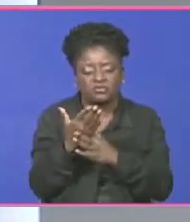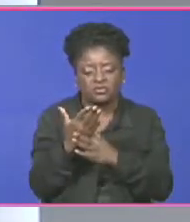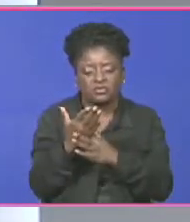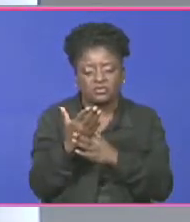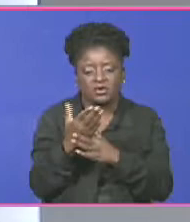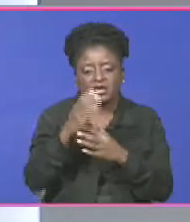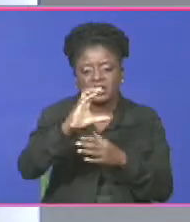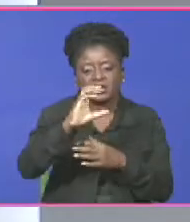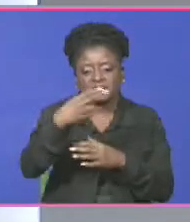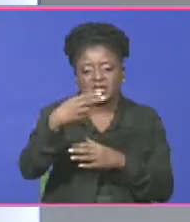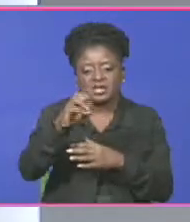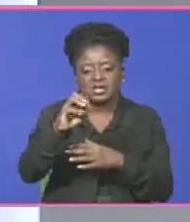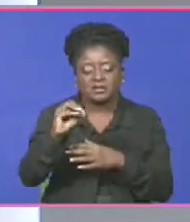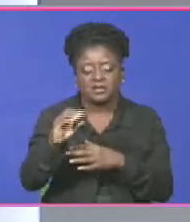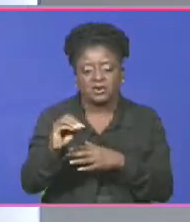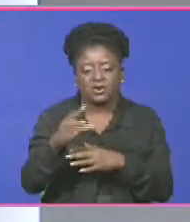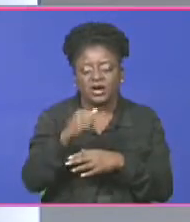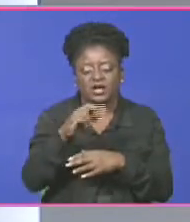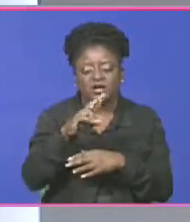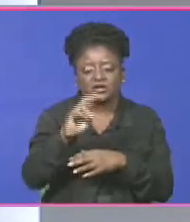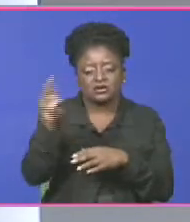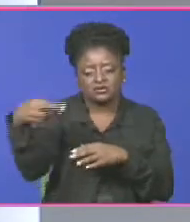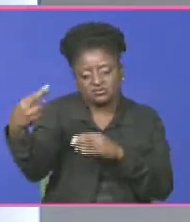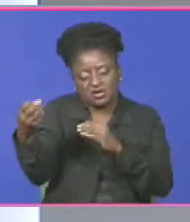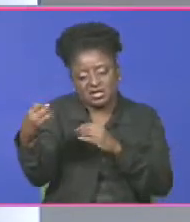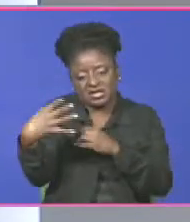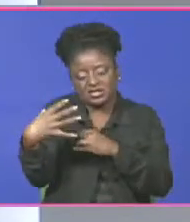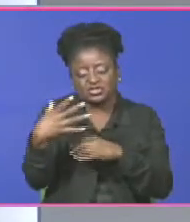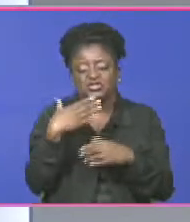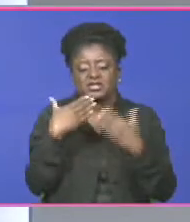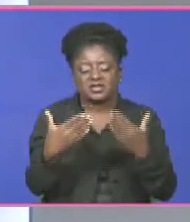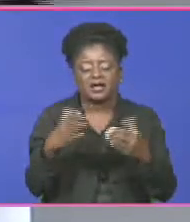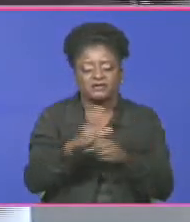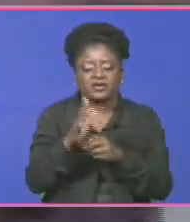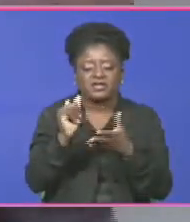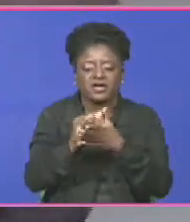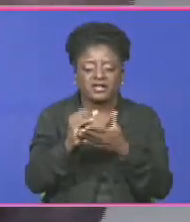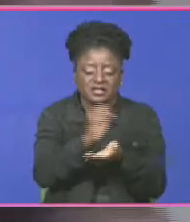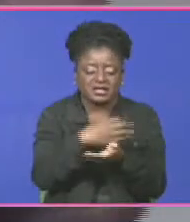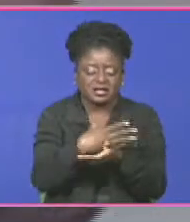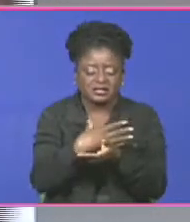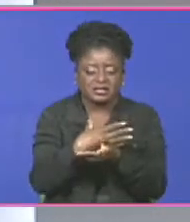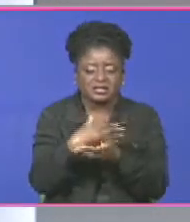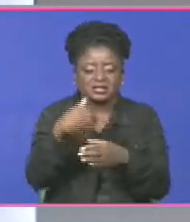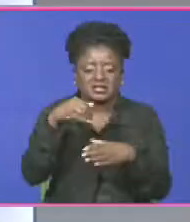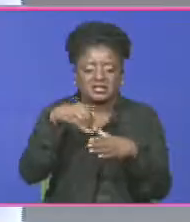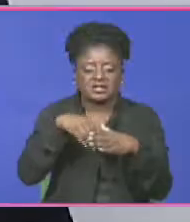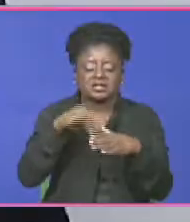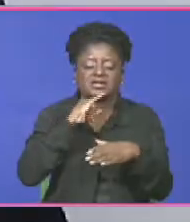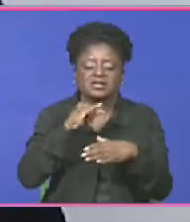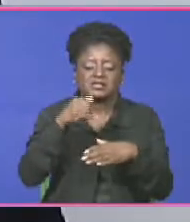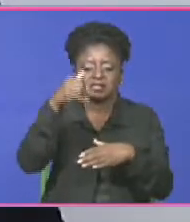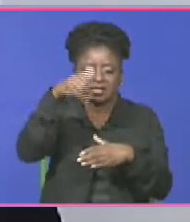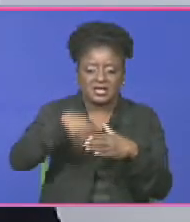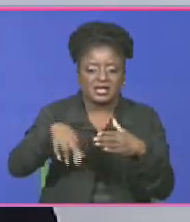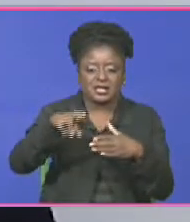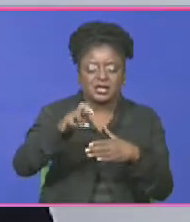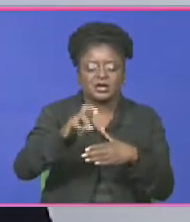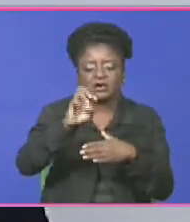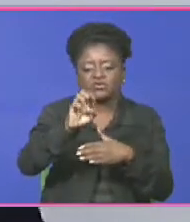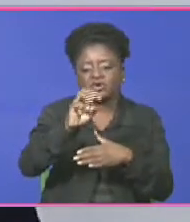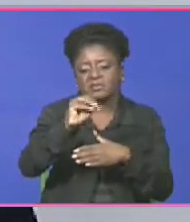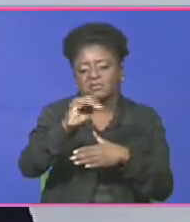She says she is thankful that her cancer is now in remission. I opted for a mastectomy, and I took about